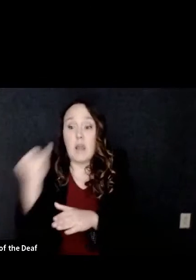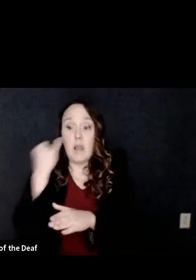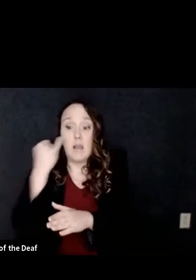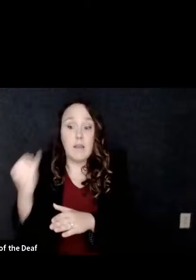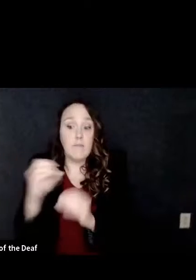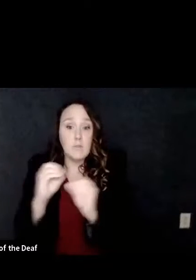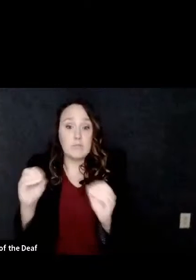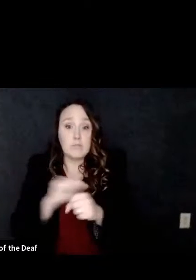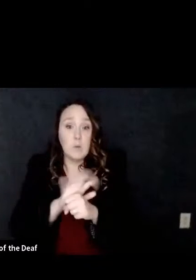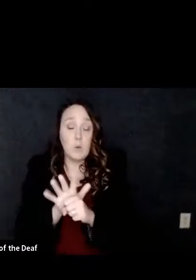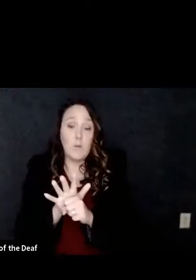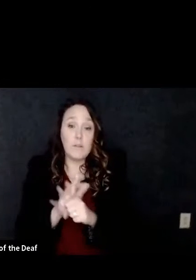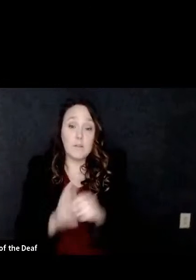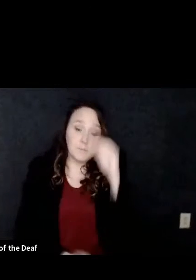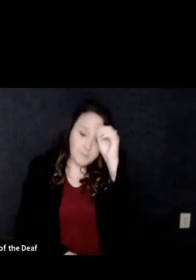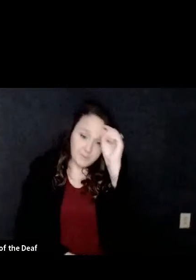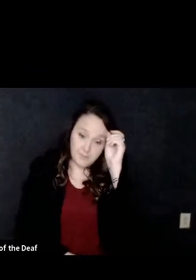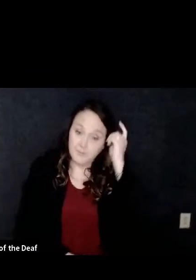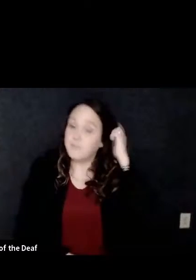COVID.